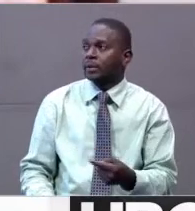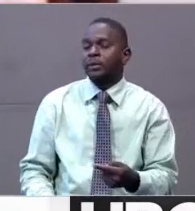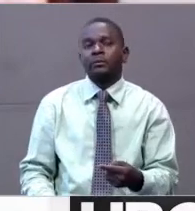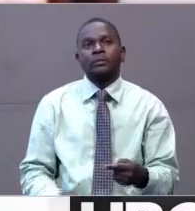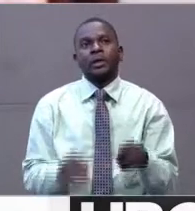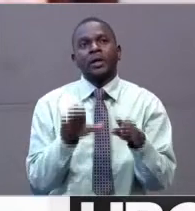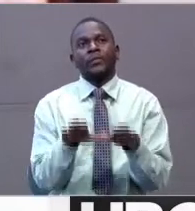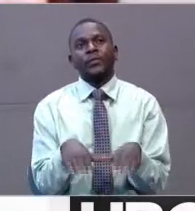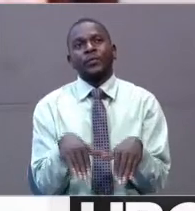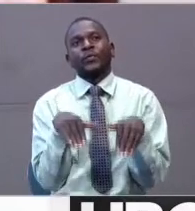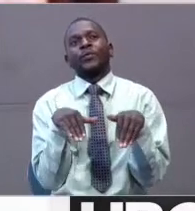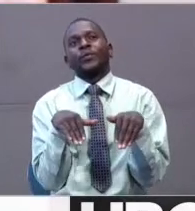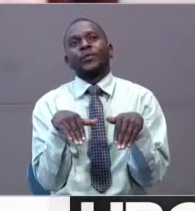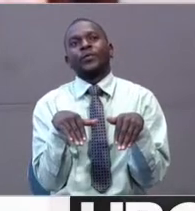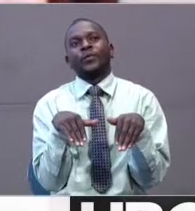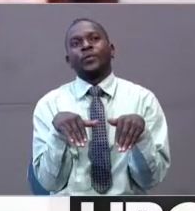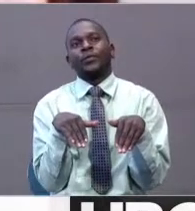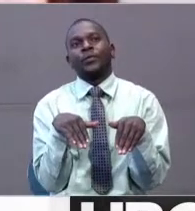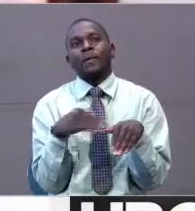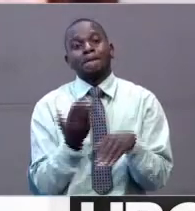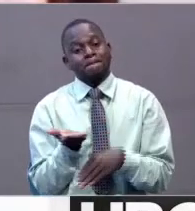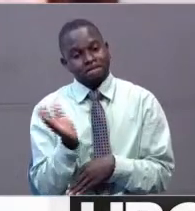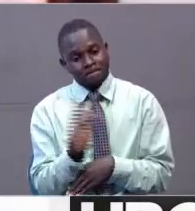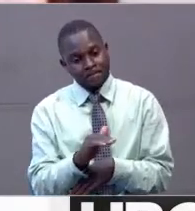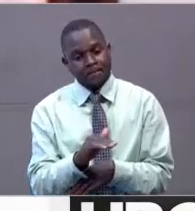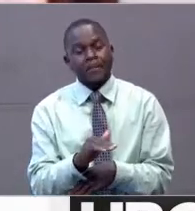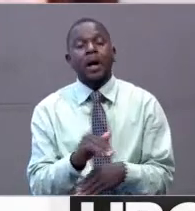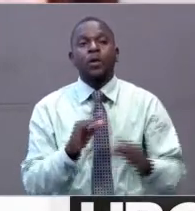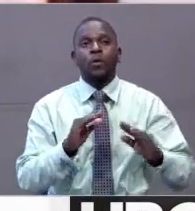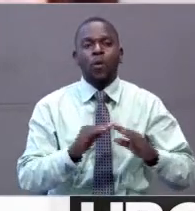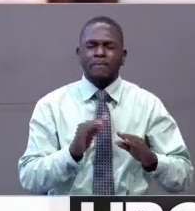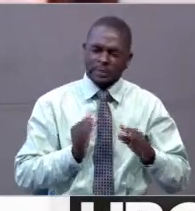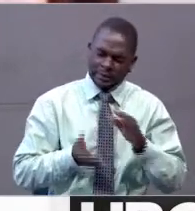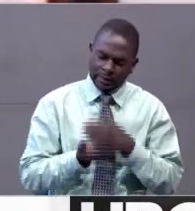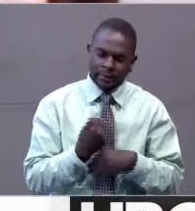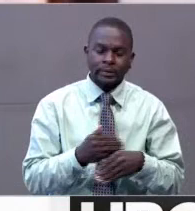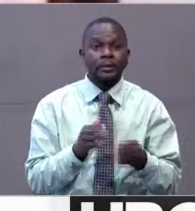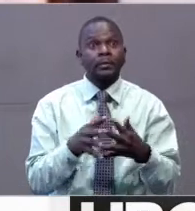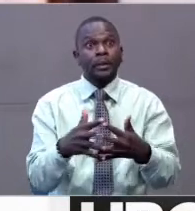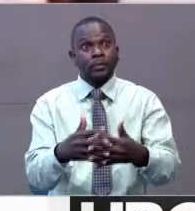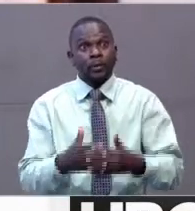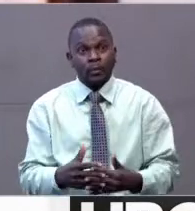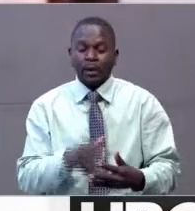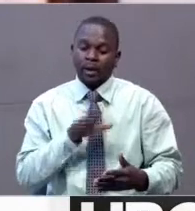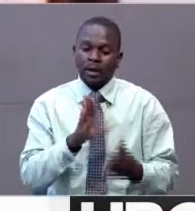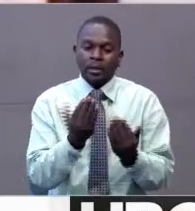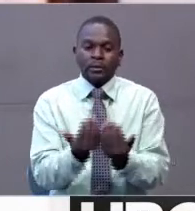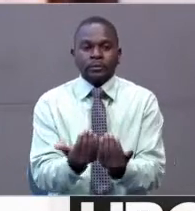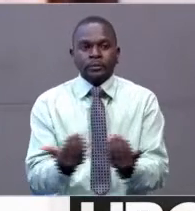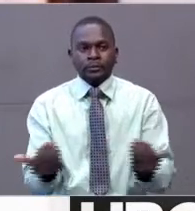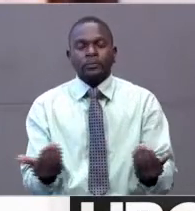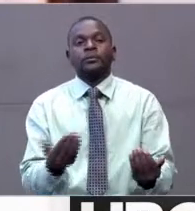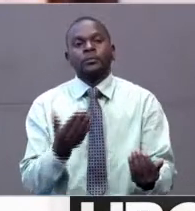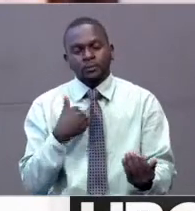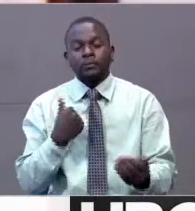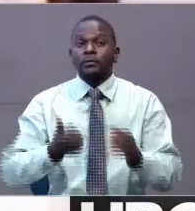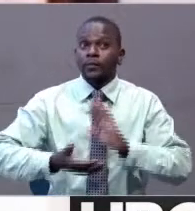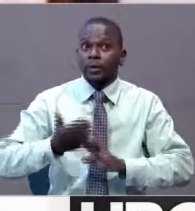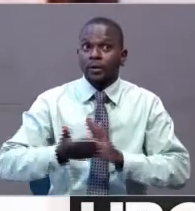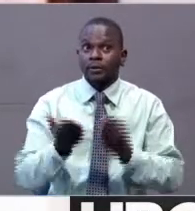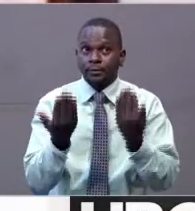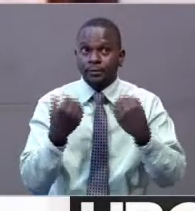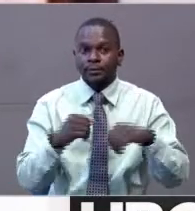idle men. Men have been idle. They are coming back home early. Some are even ending up defiling their own children. So we need to act very